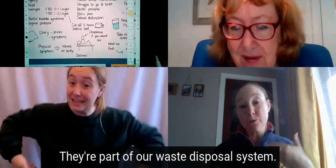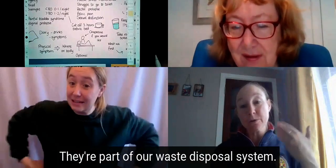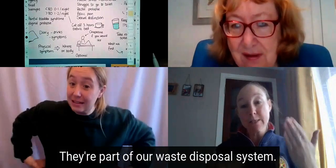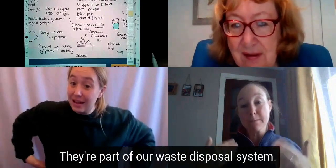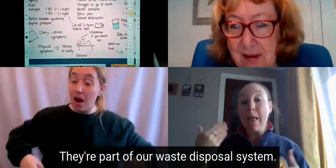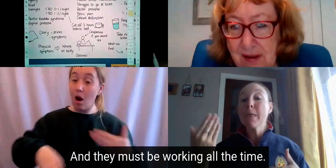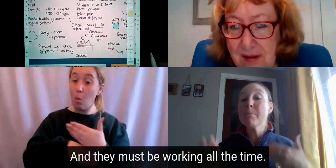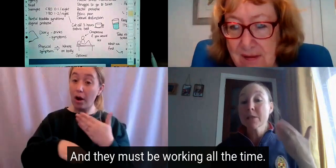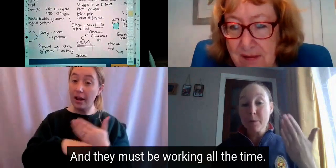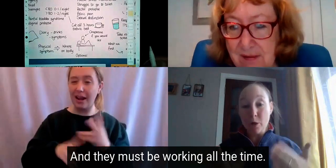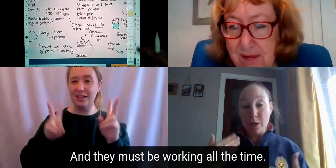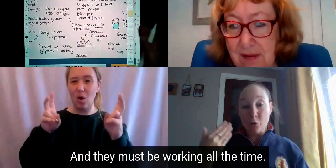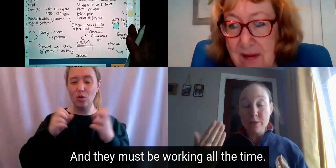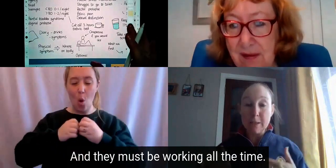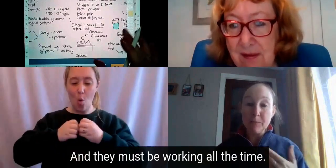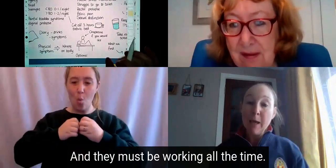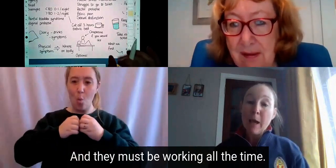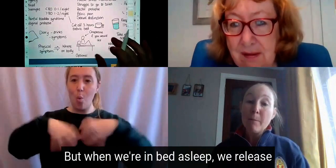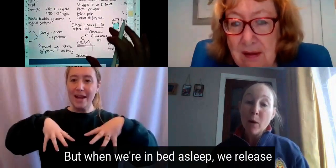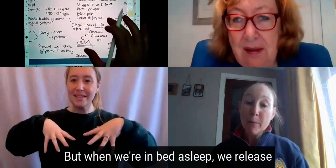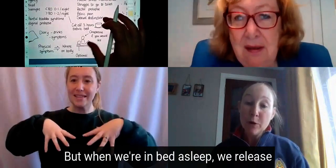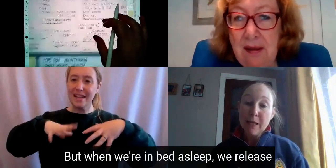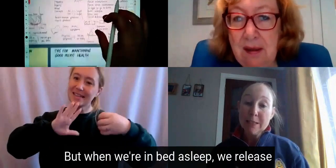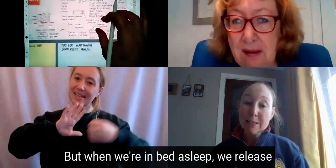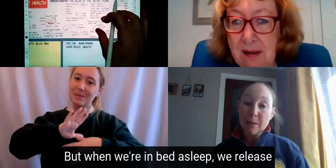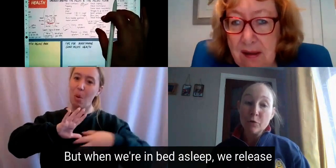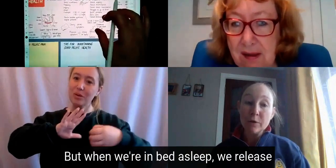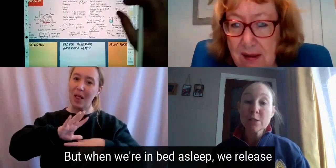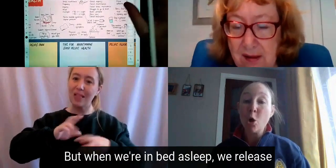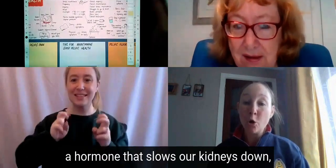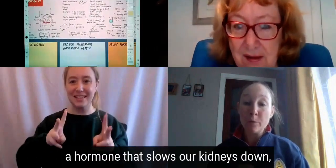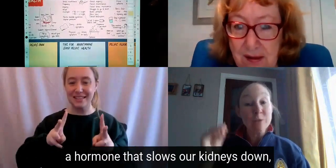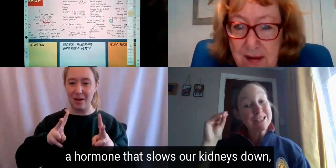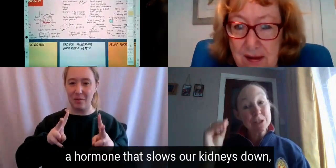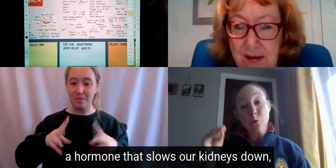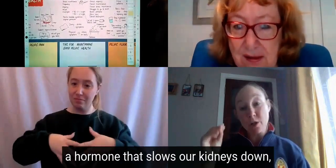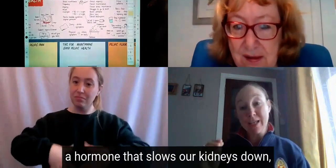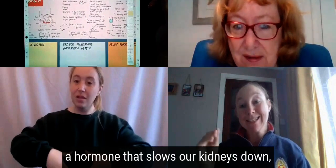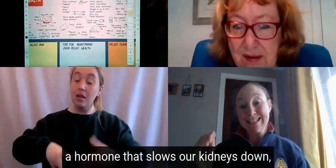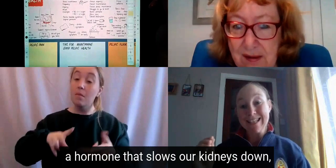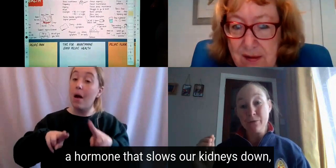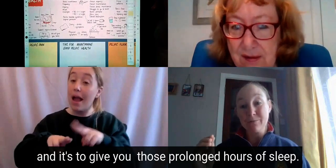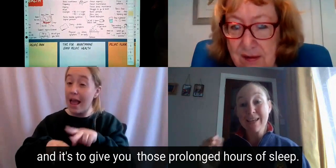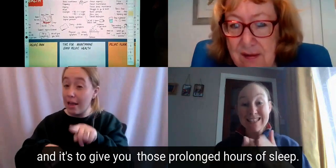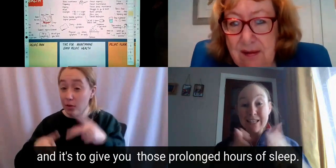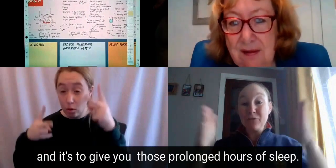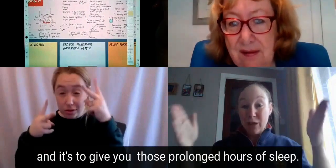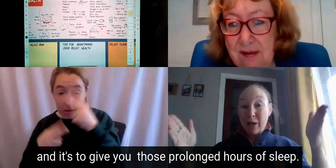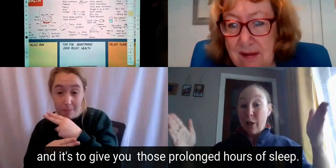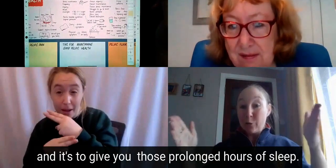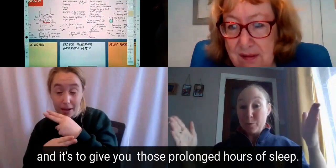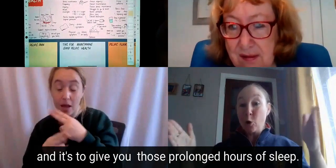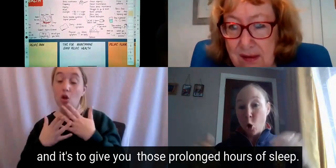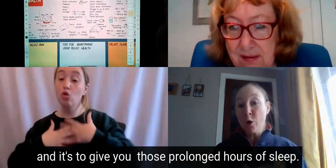waste disposal system, and they must be working all the time. But when we're in bed asleep, we release a hormone that slows our kidneys down, and it's to give